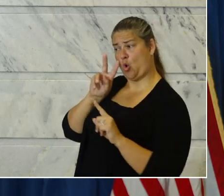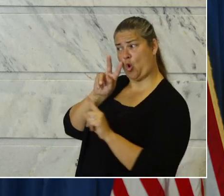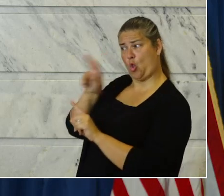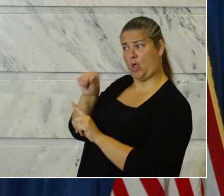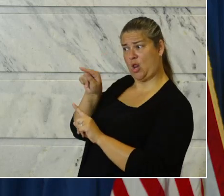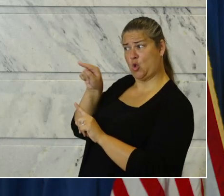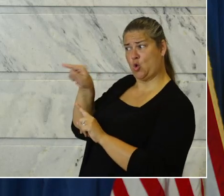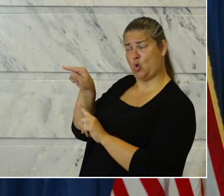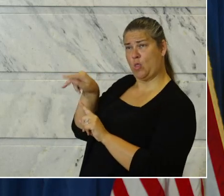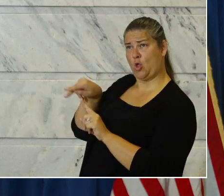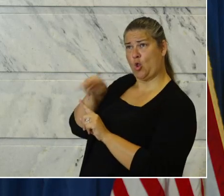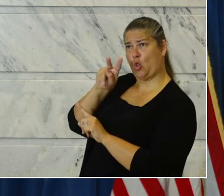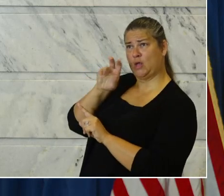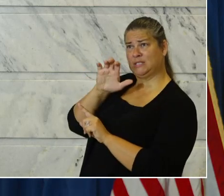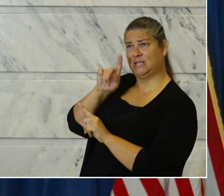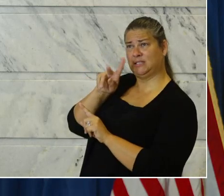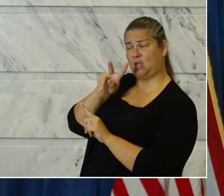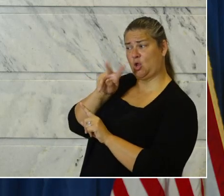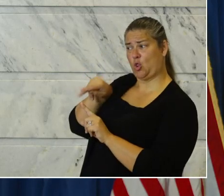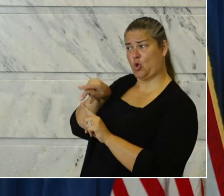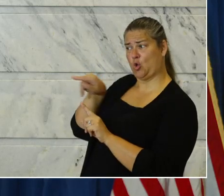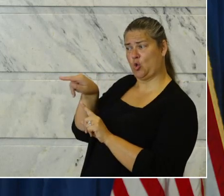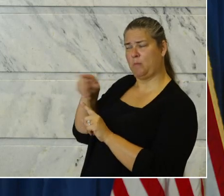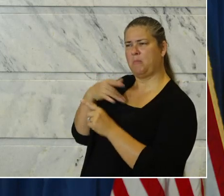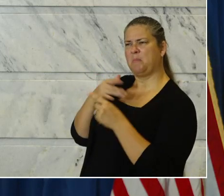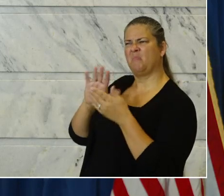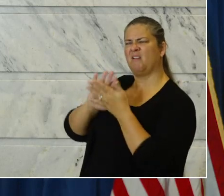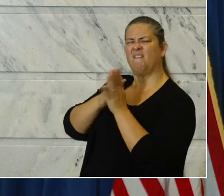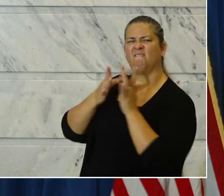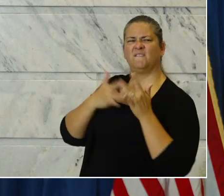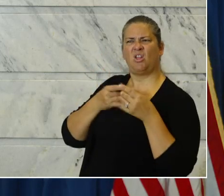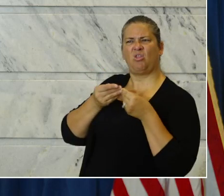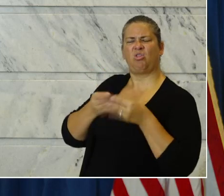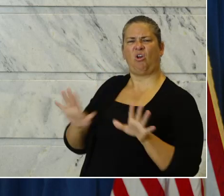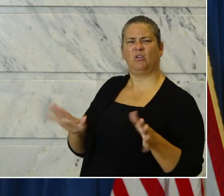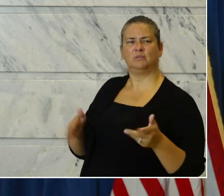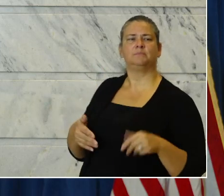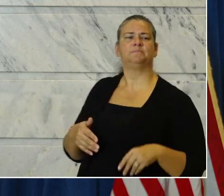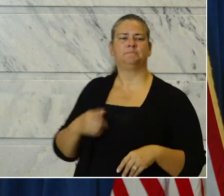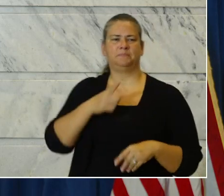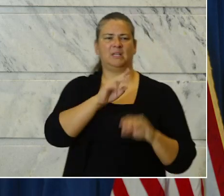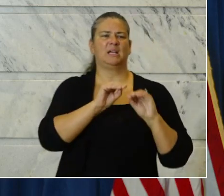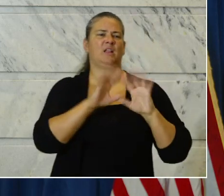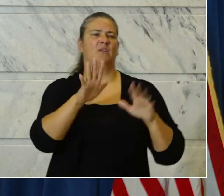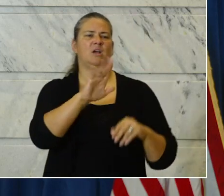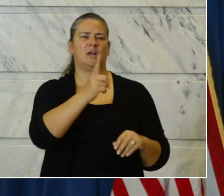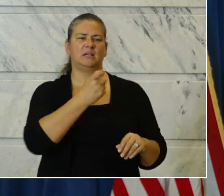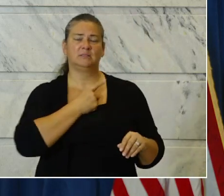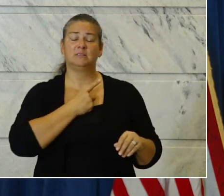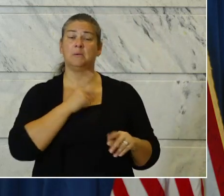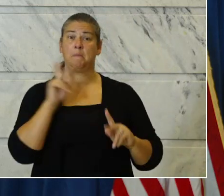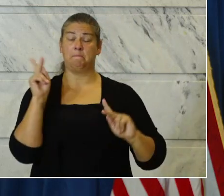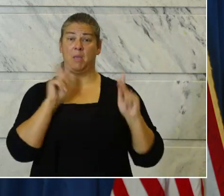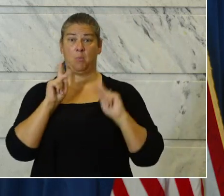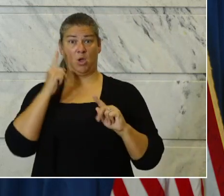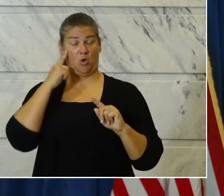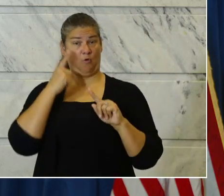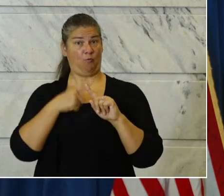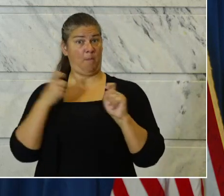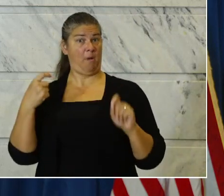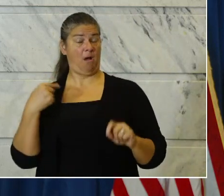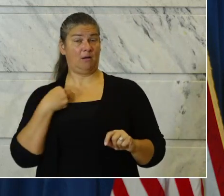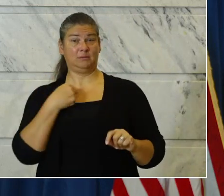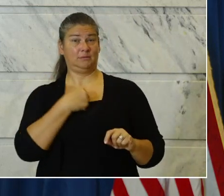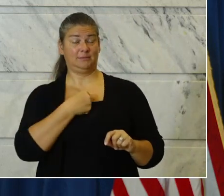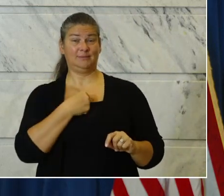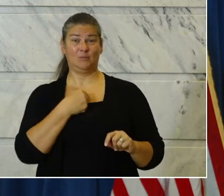at the CDC, then they're looking back at you, and they get lost? I mean, do you think that's going to happen? Question is, am I worried that people hear from us what to do, and then the CDC